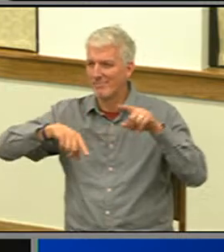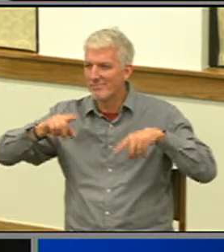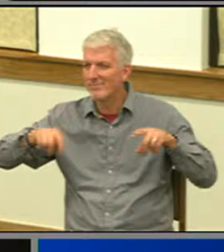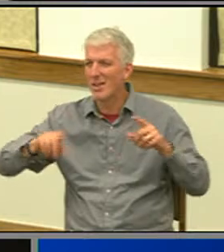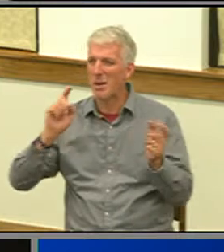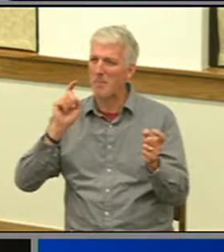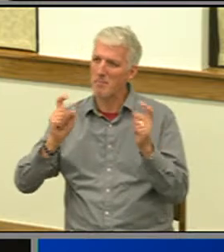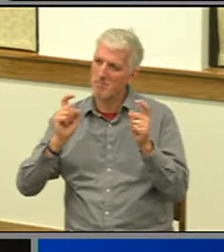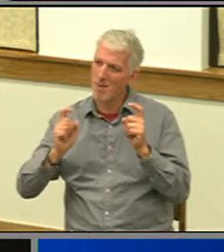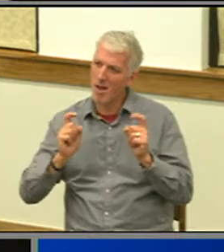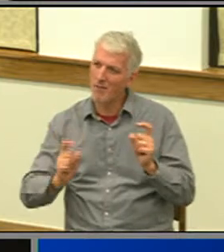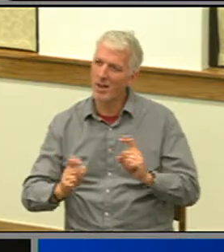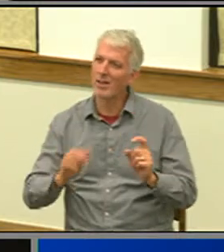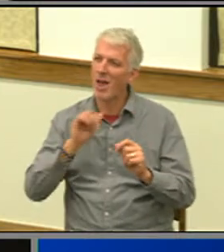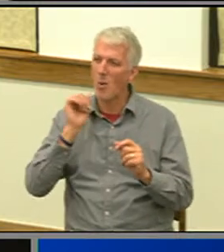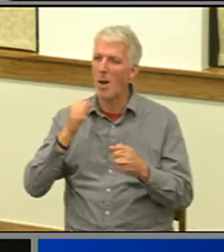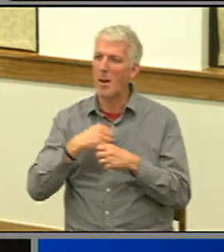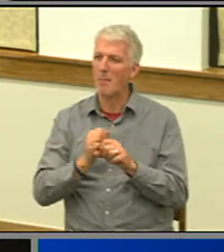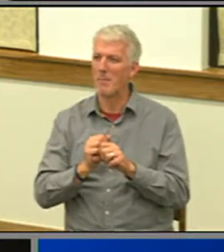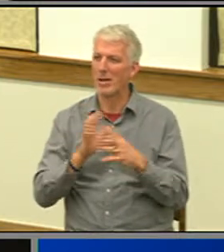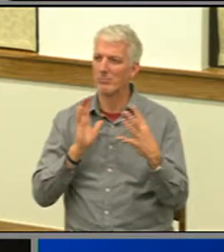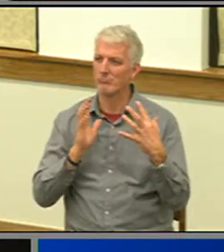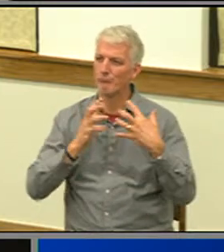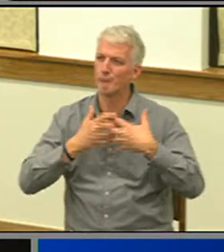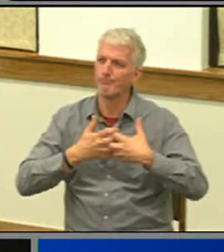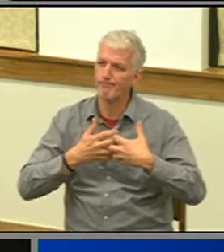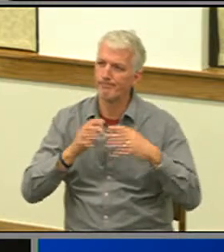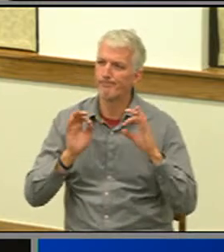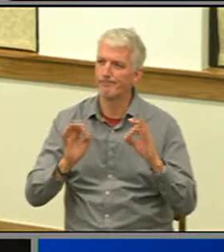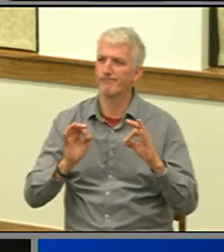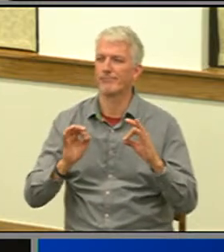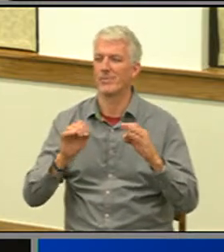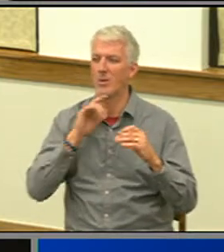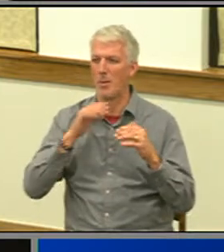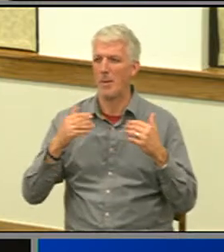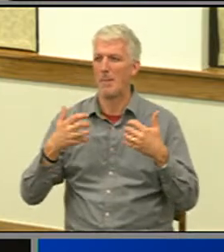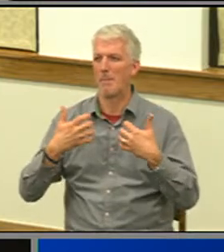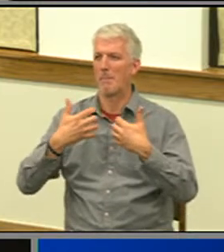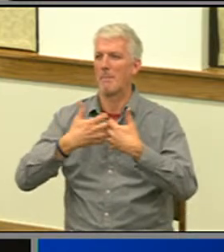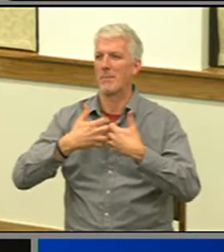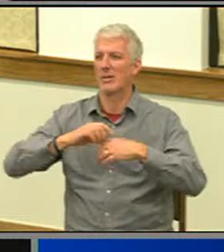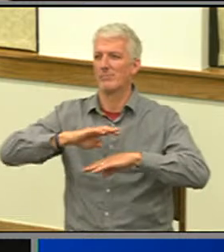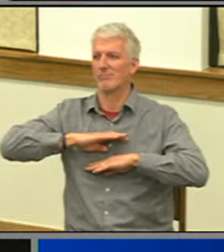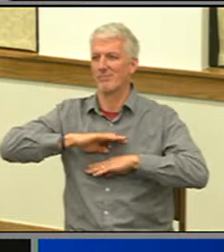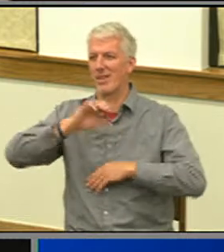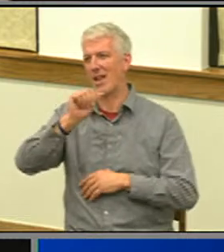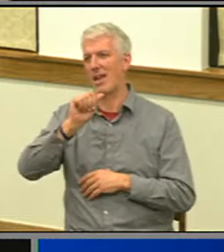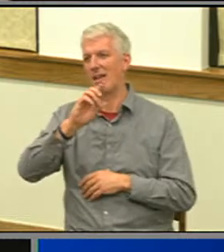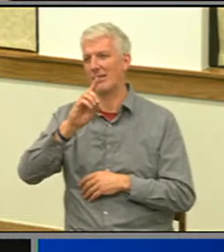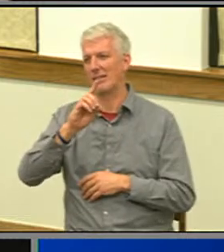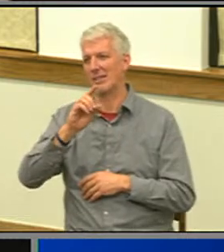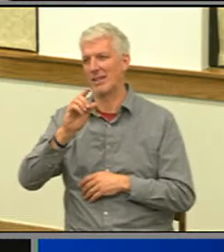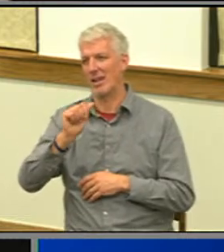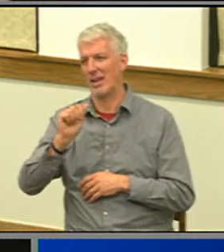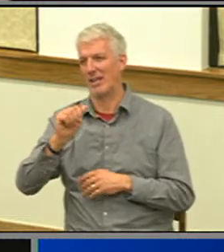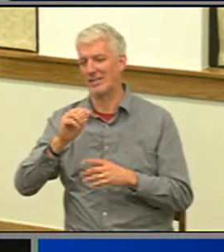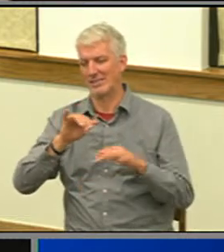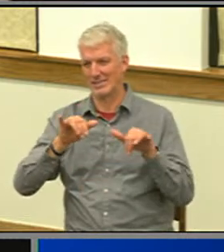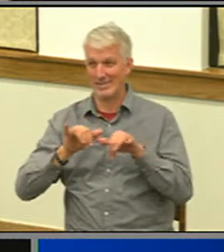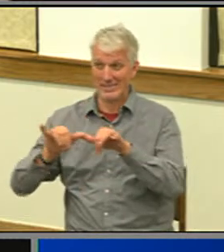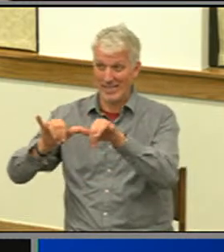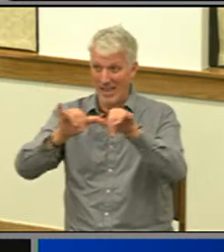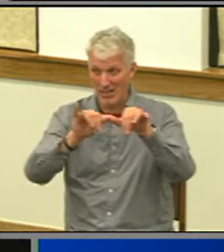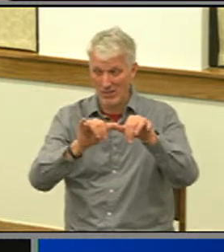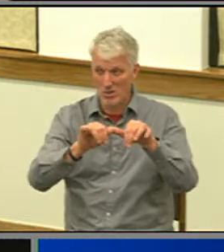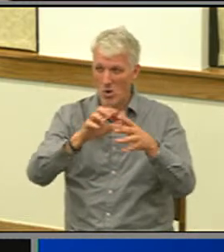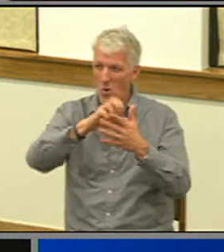and reconstruction of existing ramps to meet current ADA standards, removal and planting of new trees